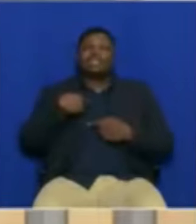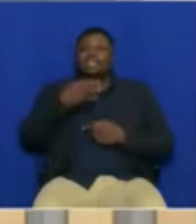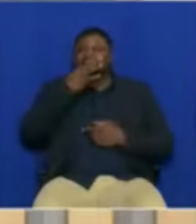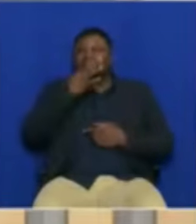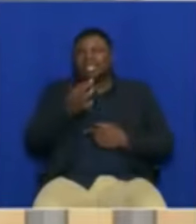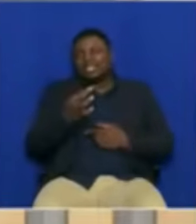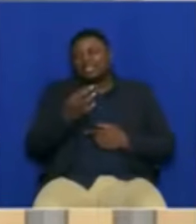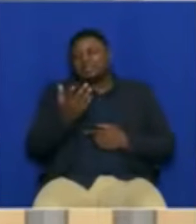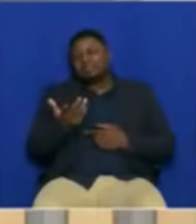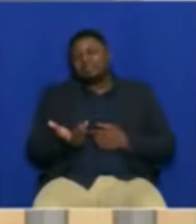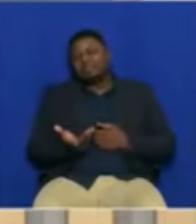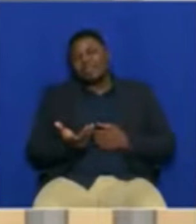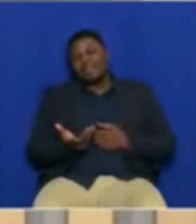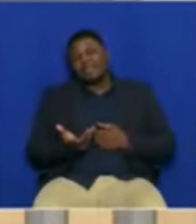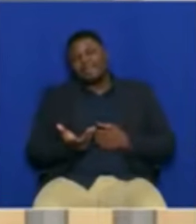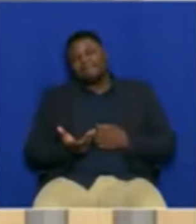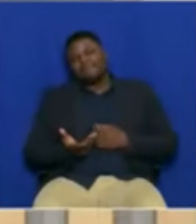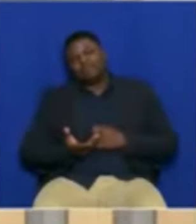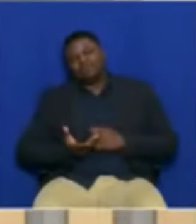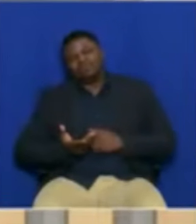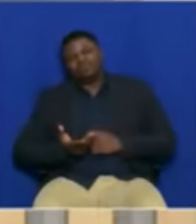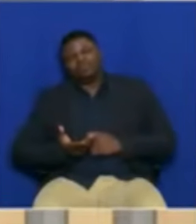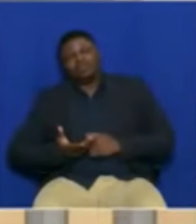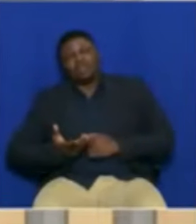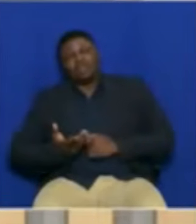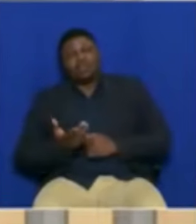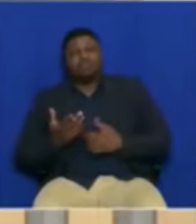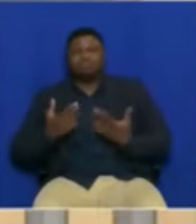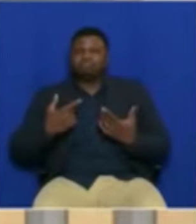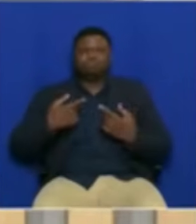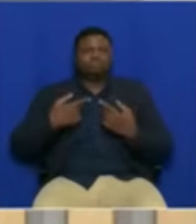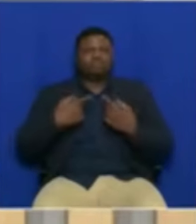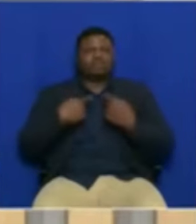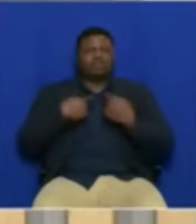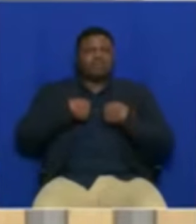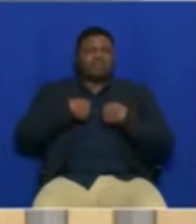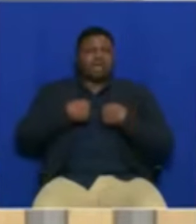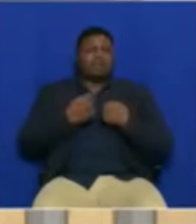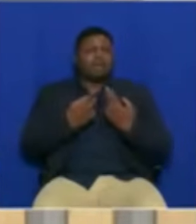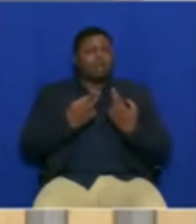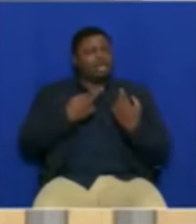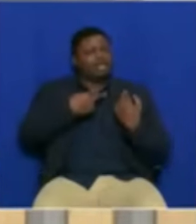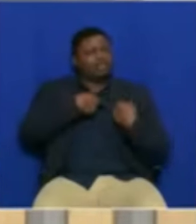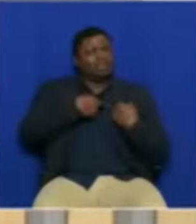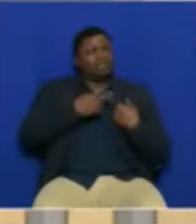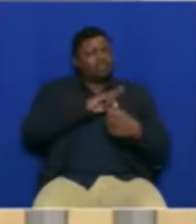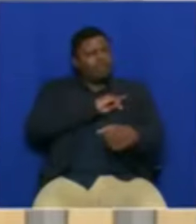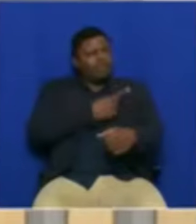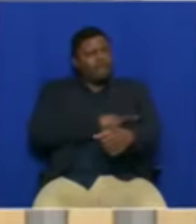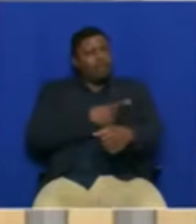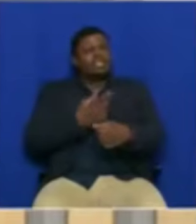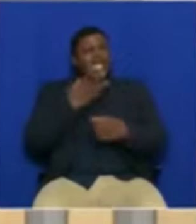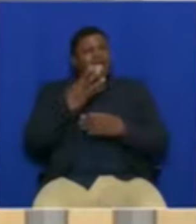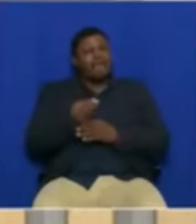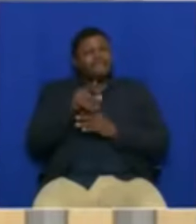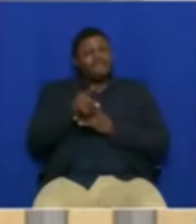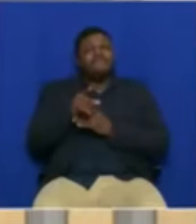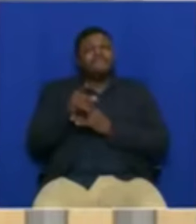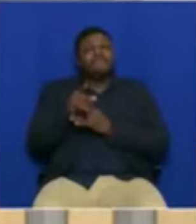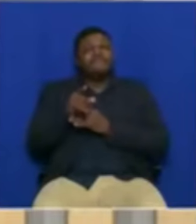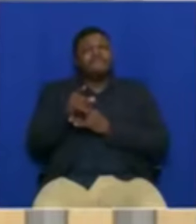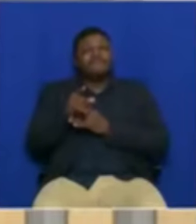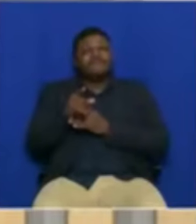that I didn't use my powers or I used my powers for this and didn't use it for that. I'm basically saying that